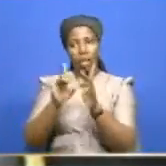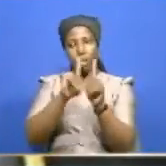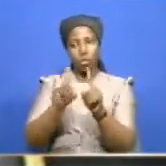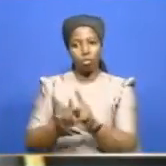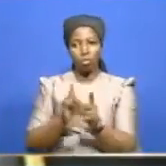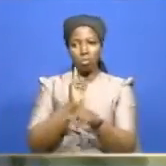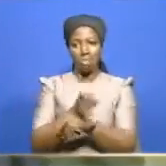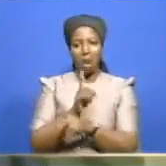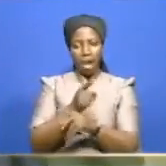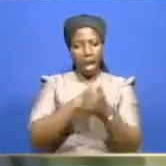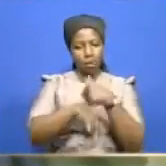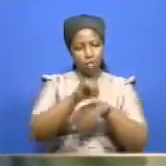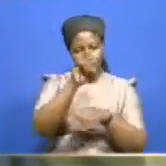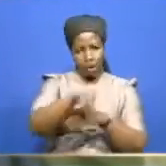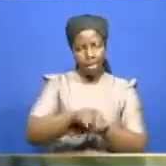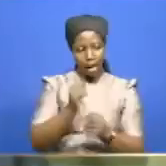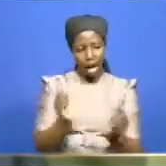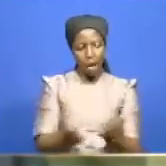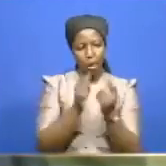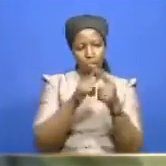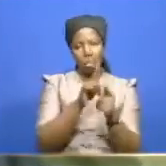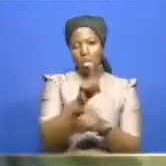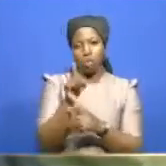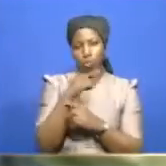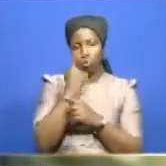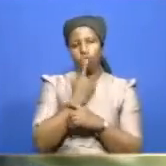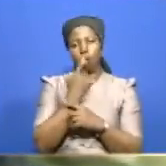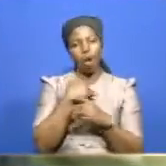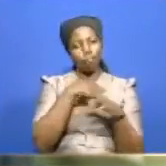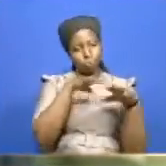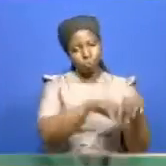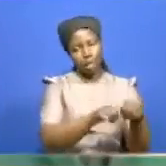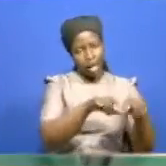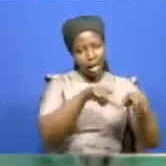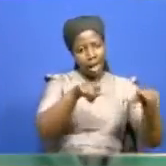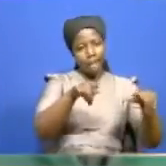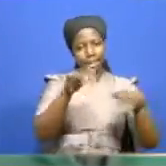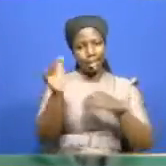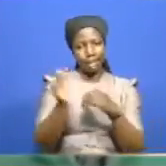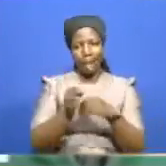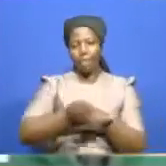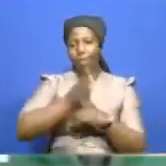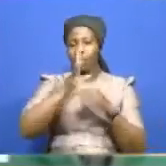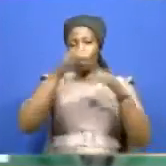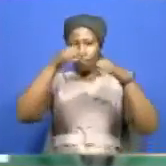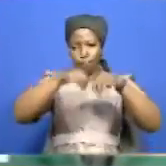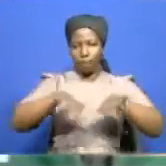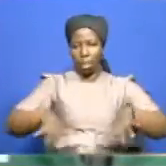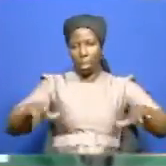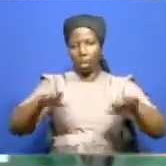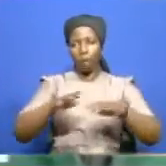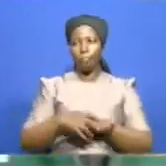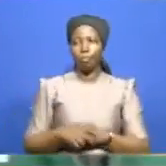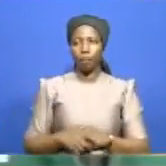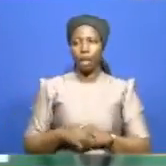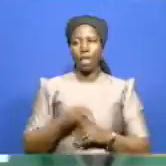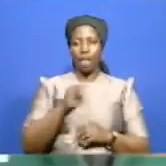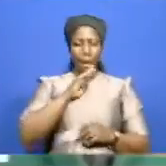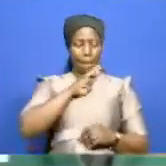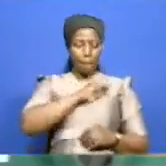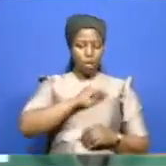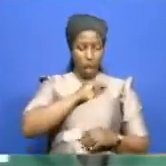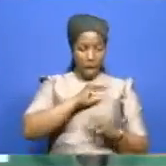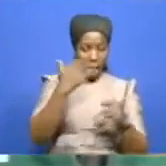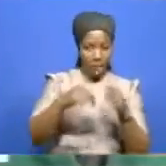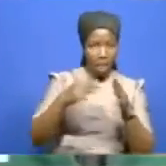those who have encroached on land around the flooded lakes. The mission will be ending next week, and